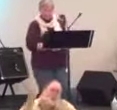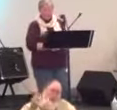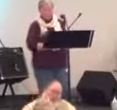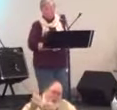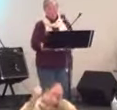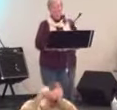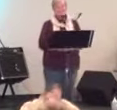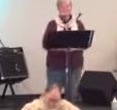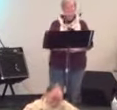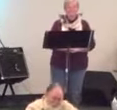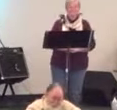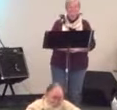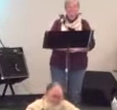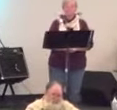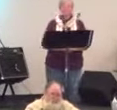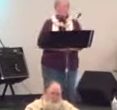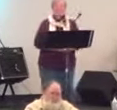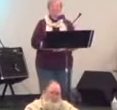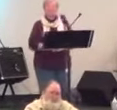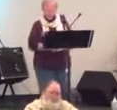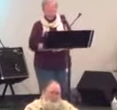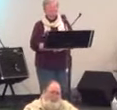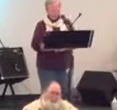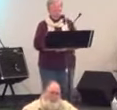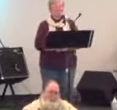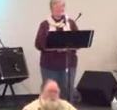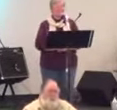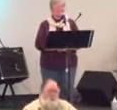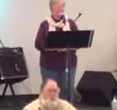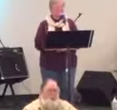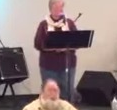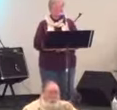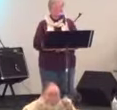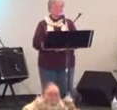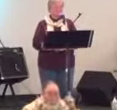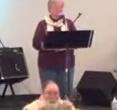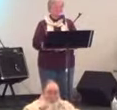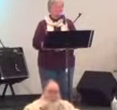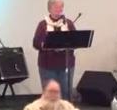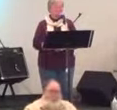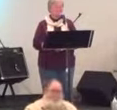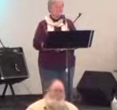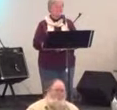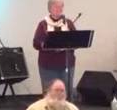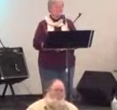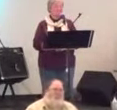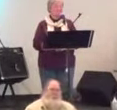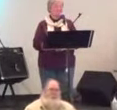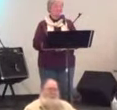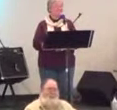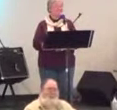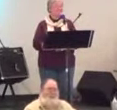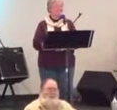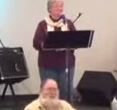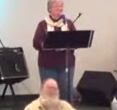Our mercies and grace are new each and every day, and I think that's awesome. It's refreshing to me. It gives me